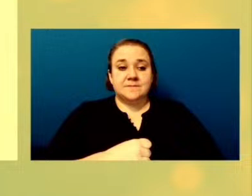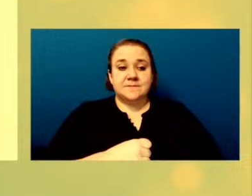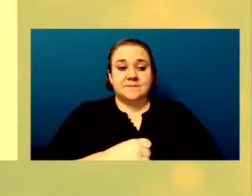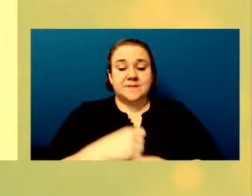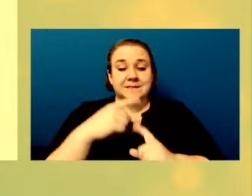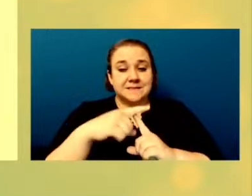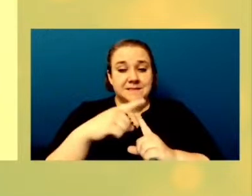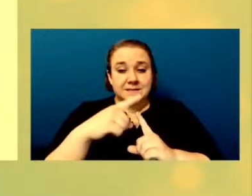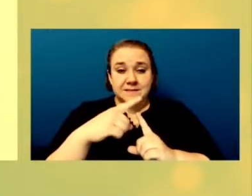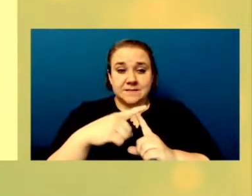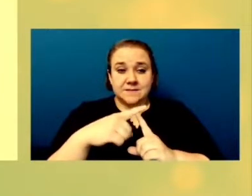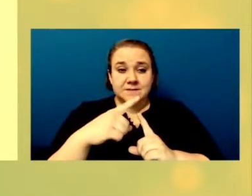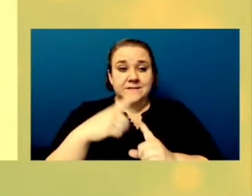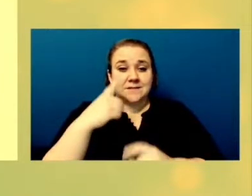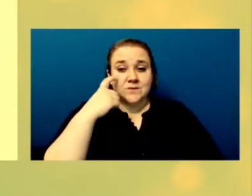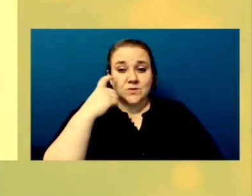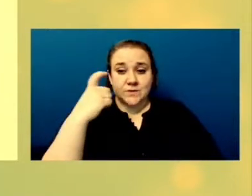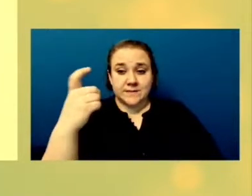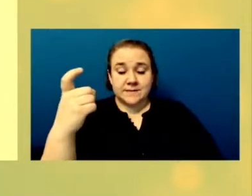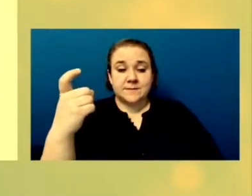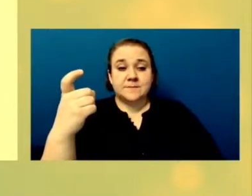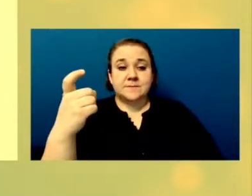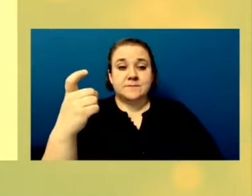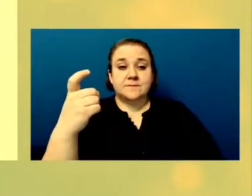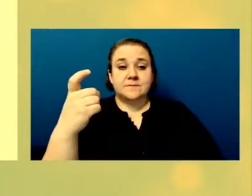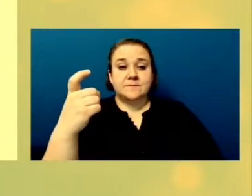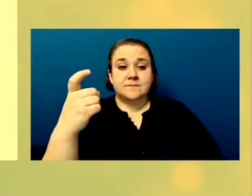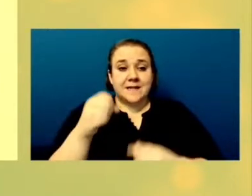baby, hold on to the things that you